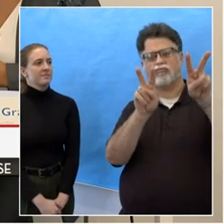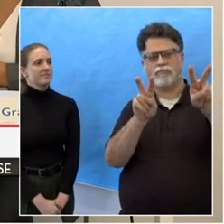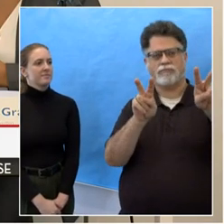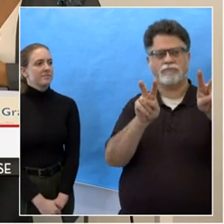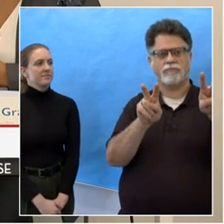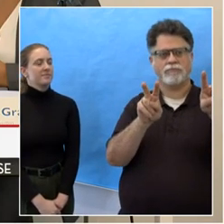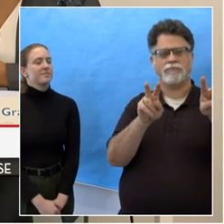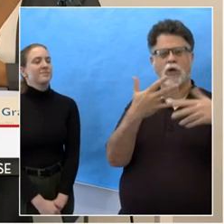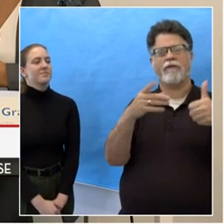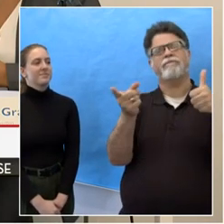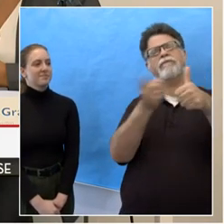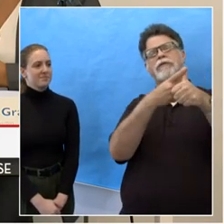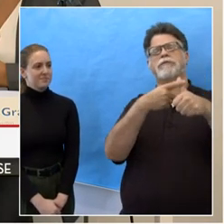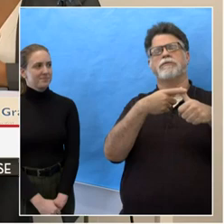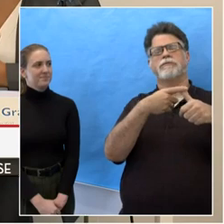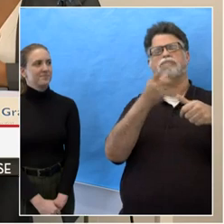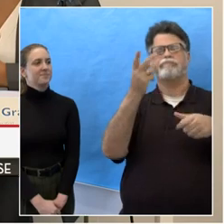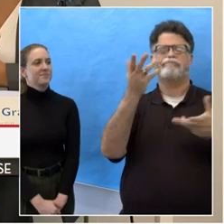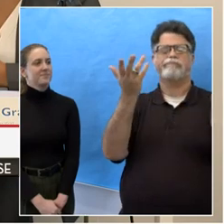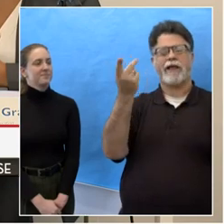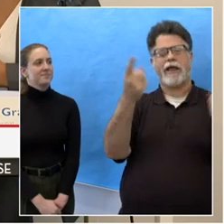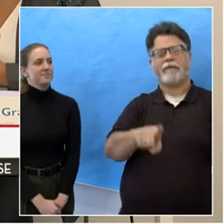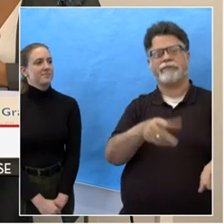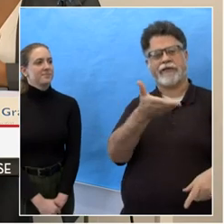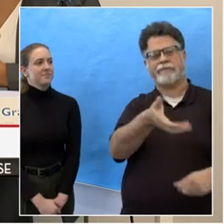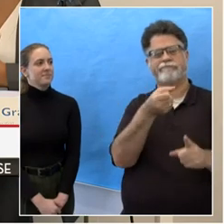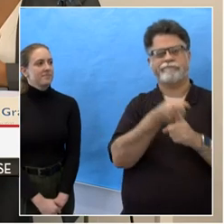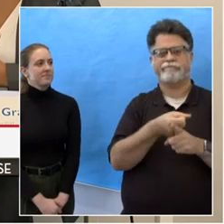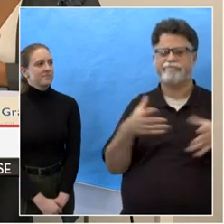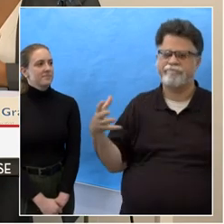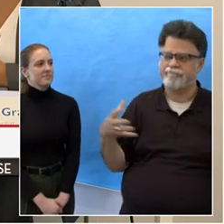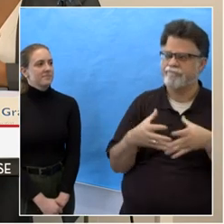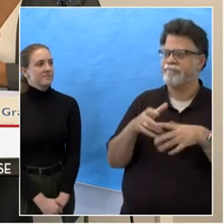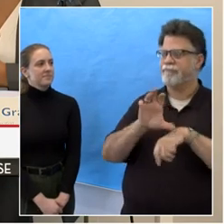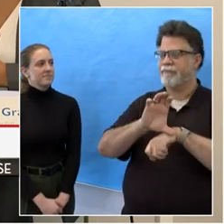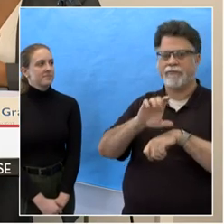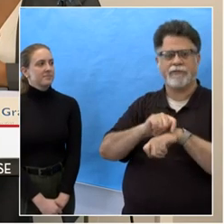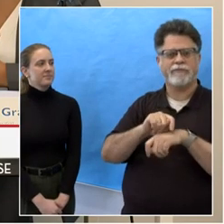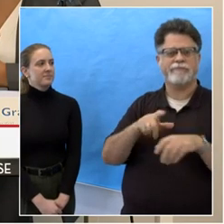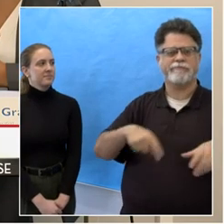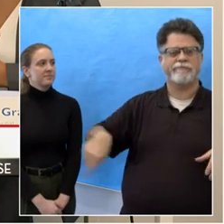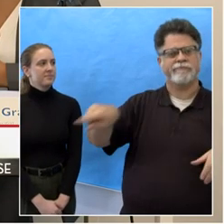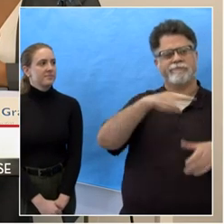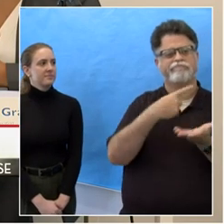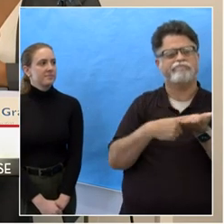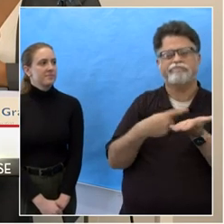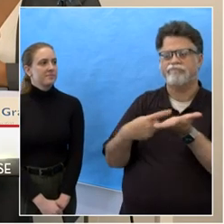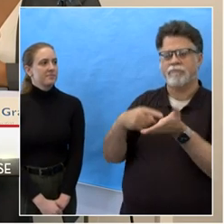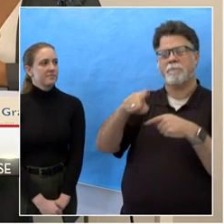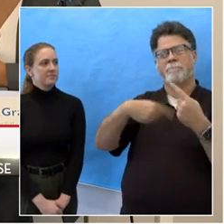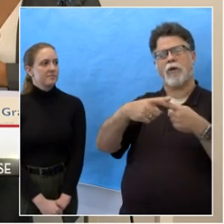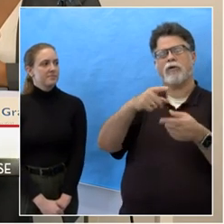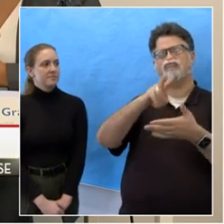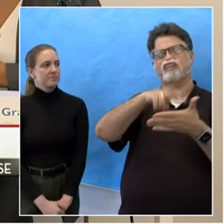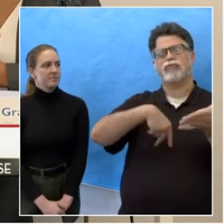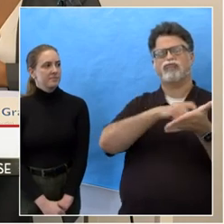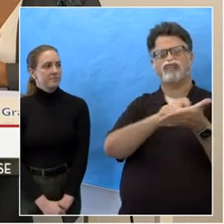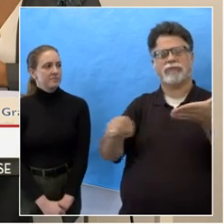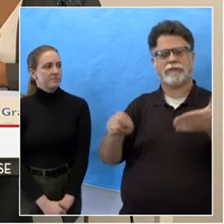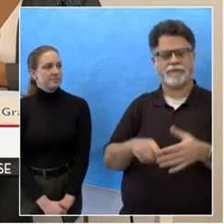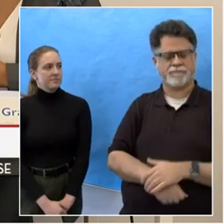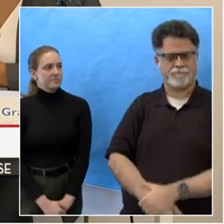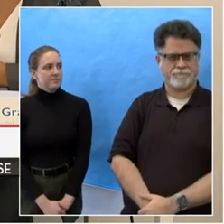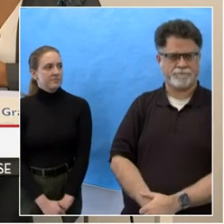a collective effort around literacy. But I think that plays out in ways that my colleagues described. First, we want